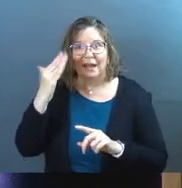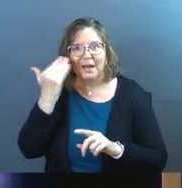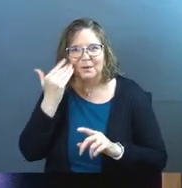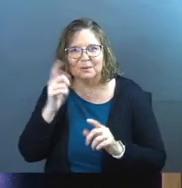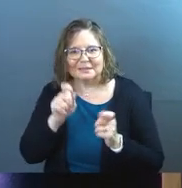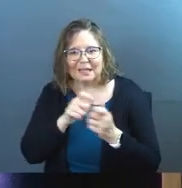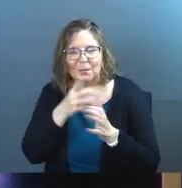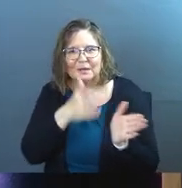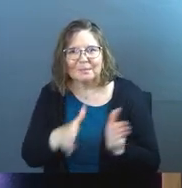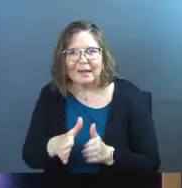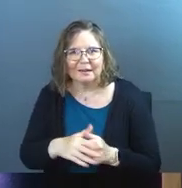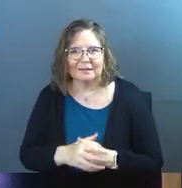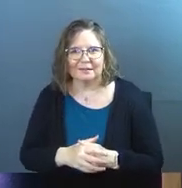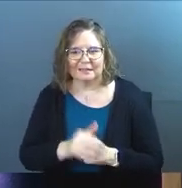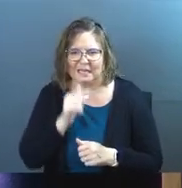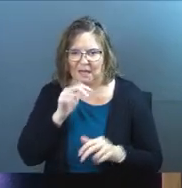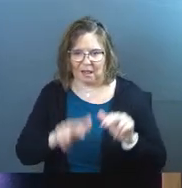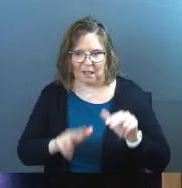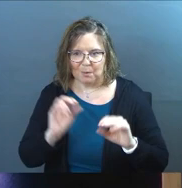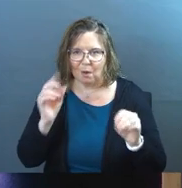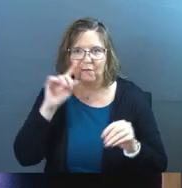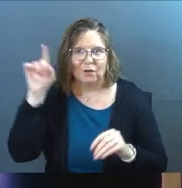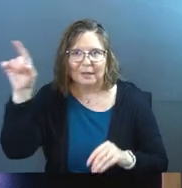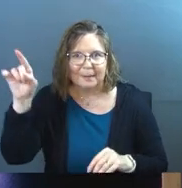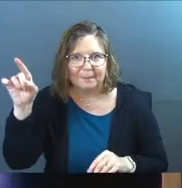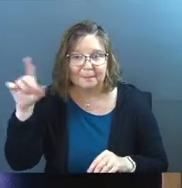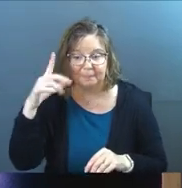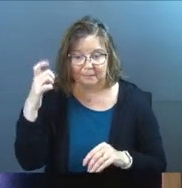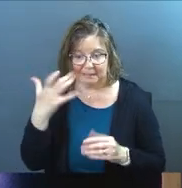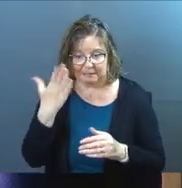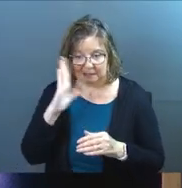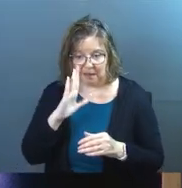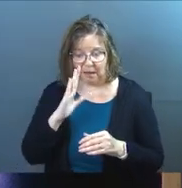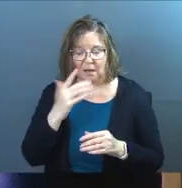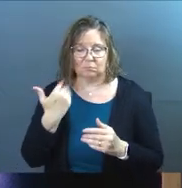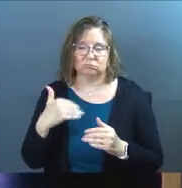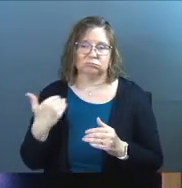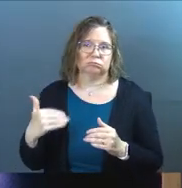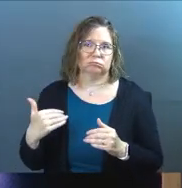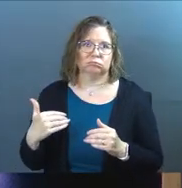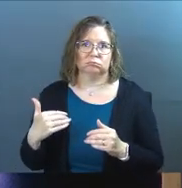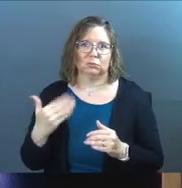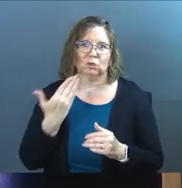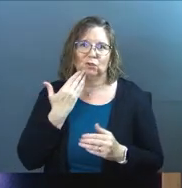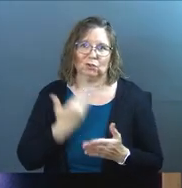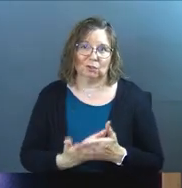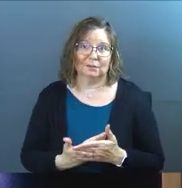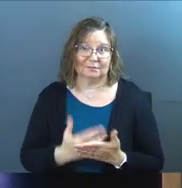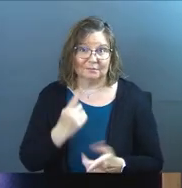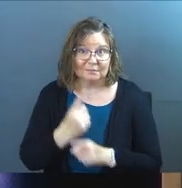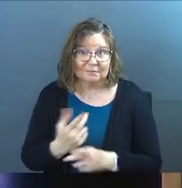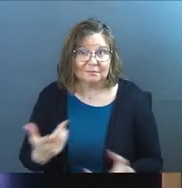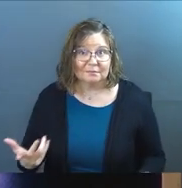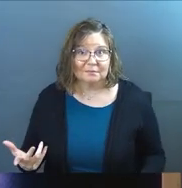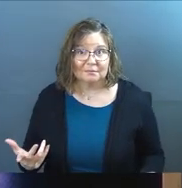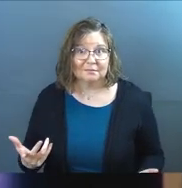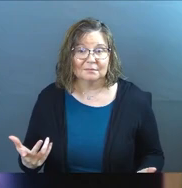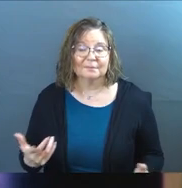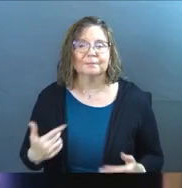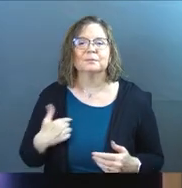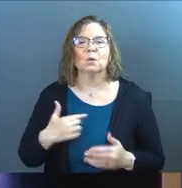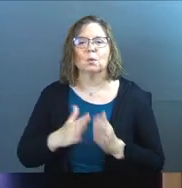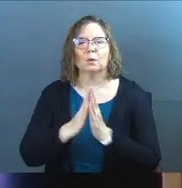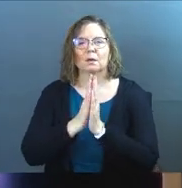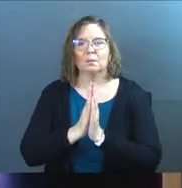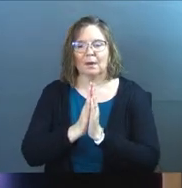he's planning in your life. It's not clumsy at all with him because God is so good. Amen? So